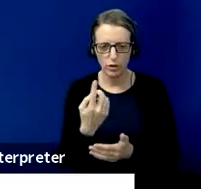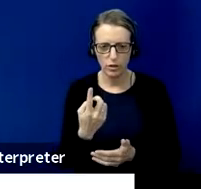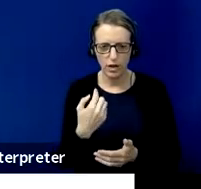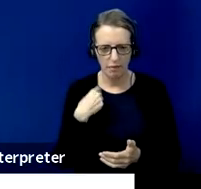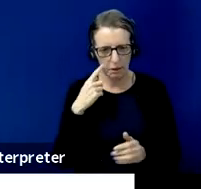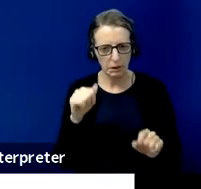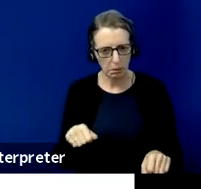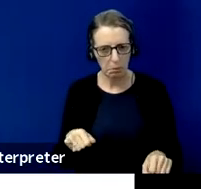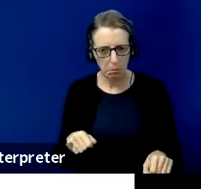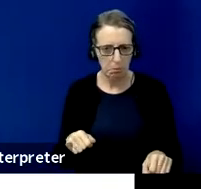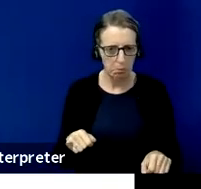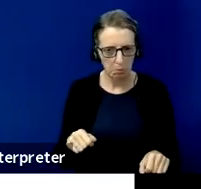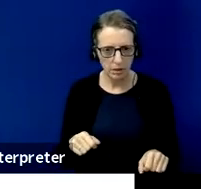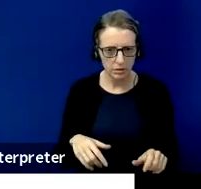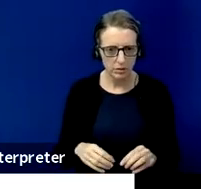I can.